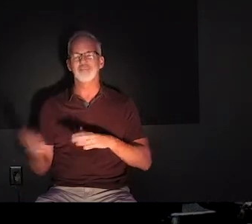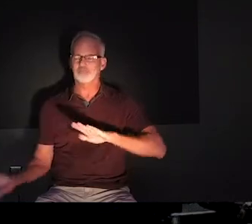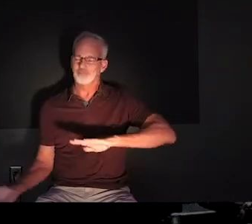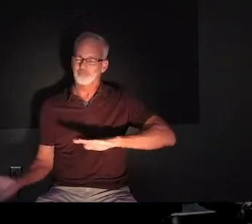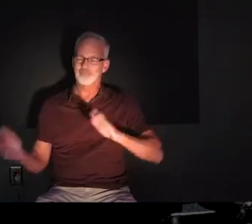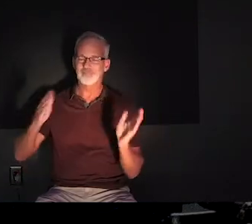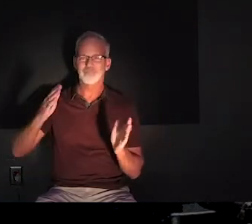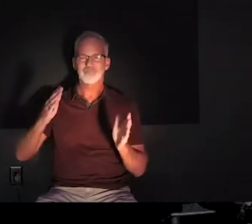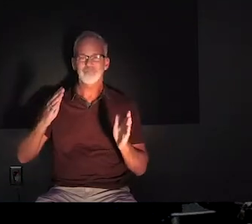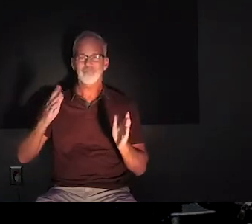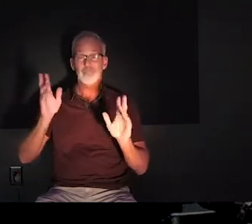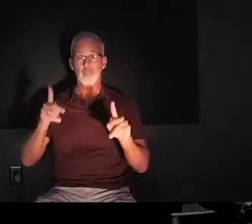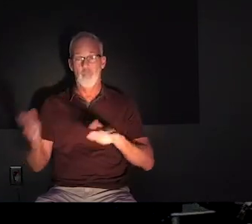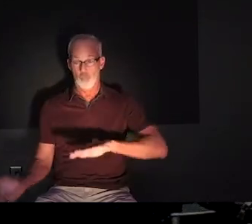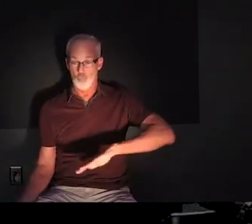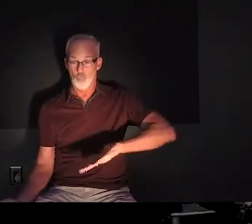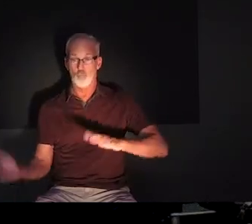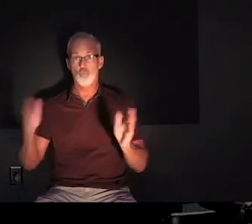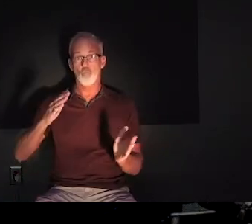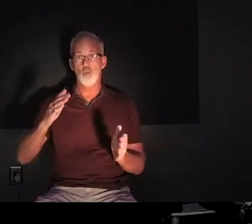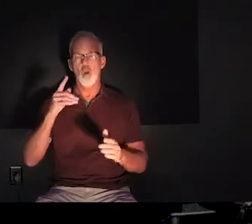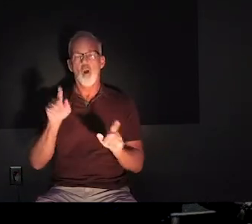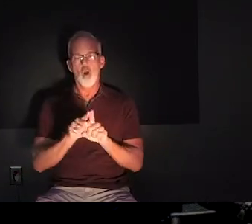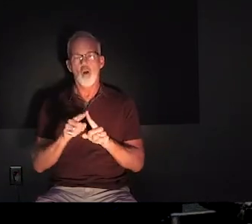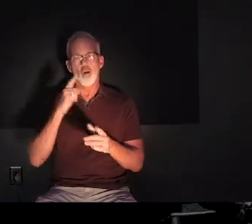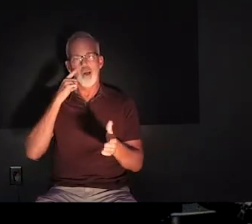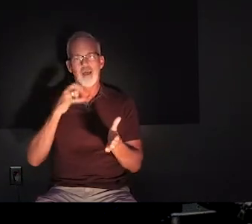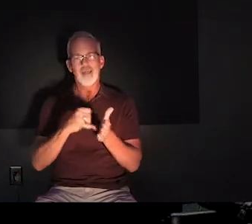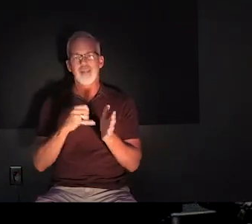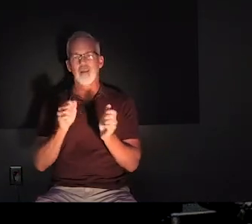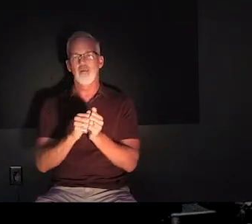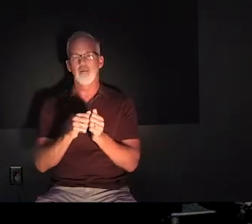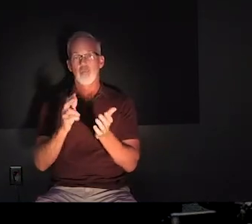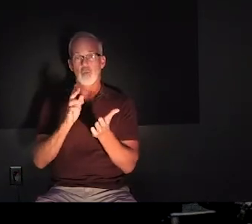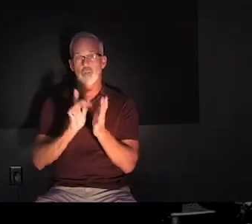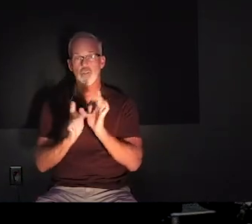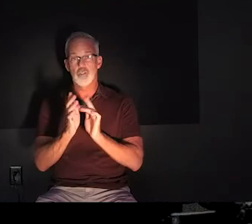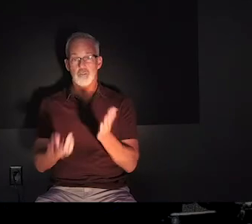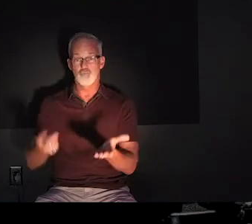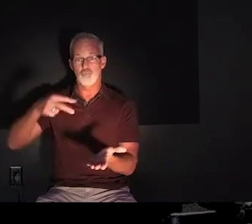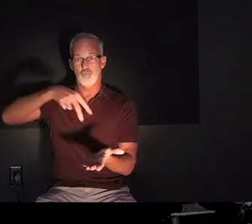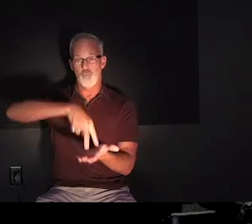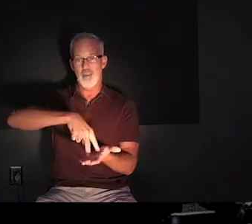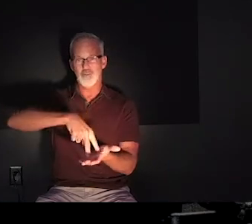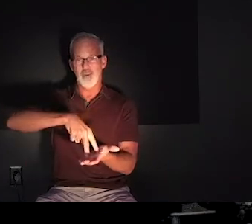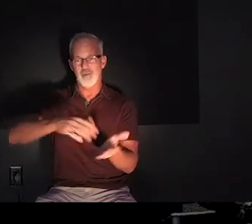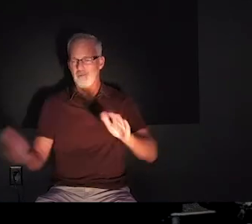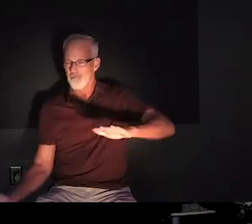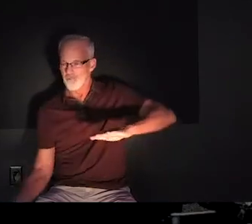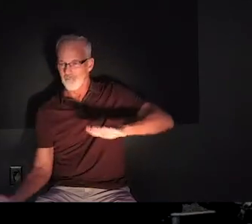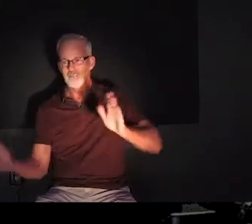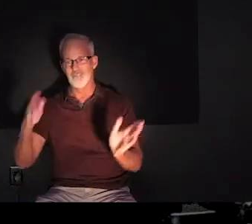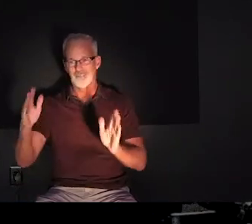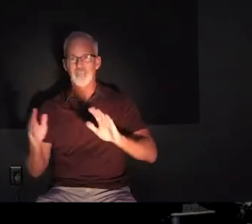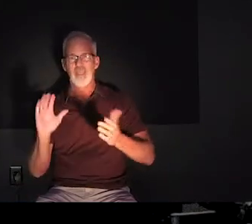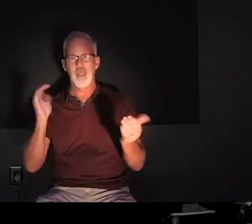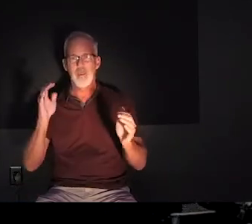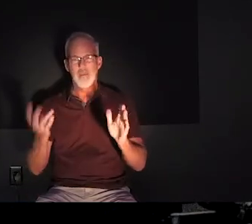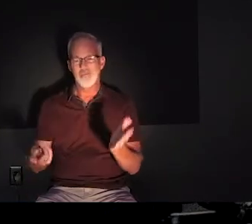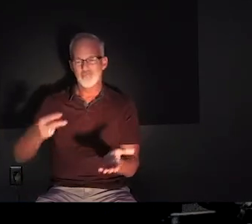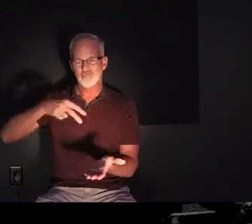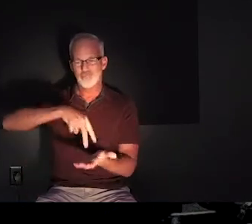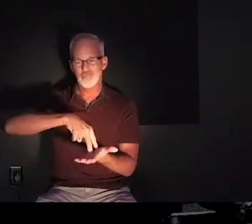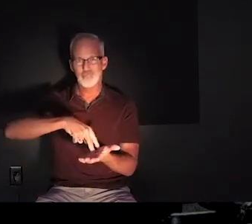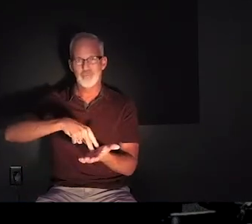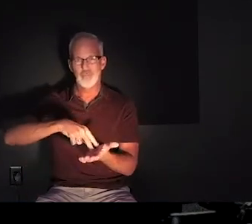when somebody gets baptized, they're also identifying with the resurrection of Jesus Christ. They're identifying with that